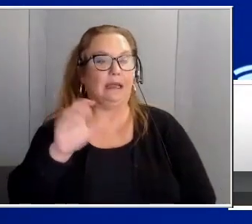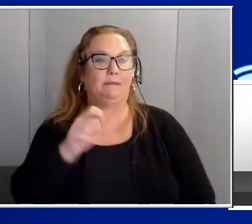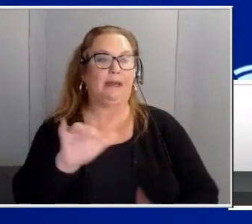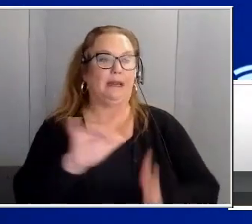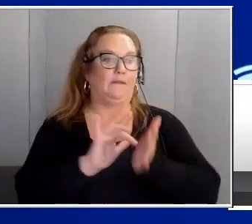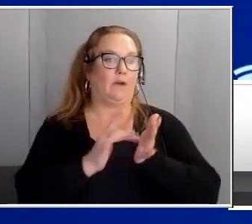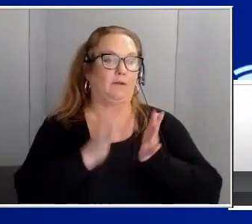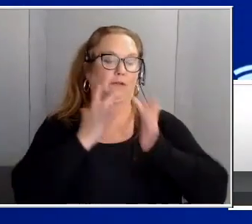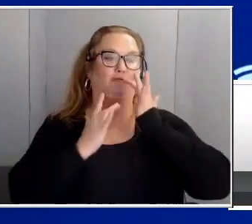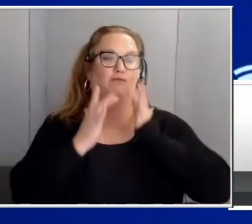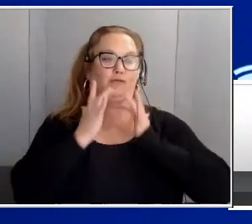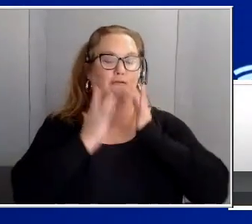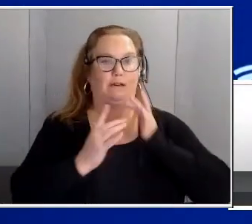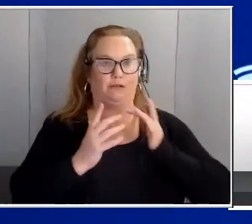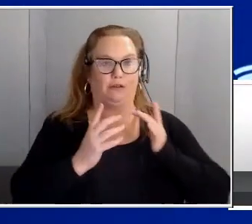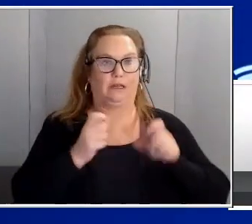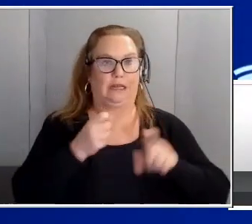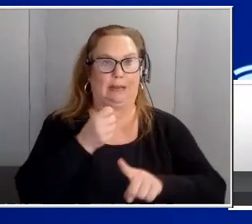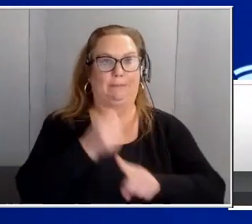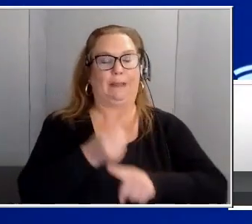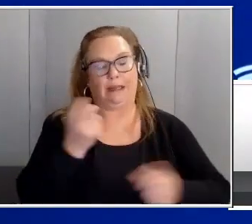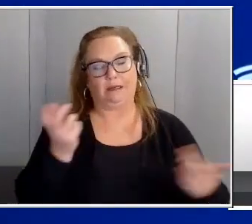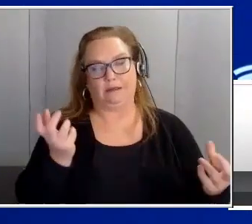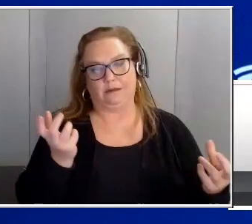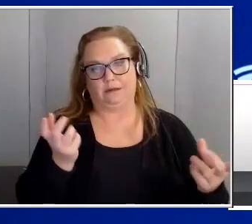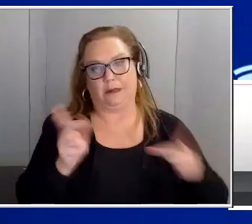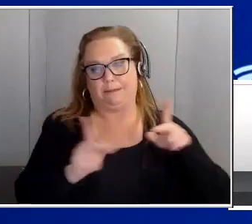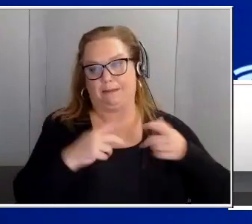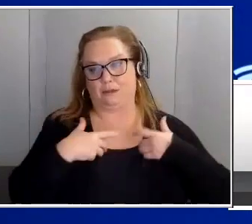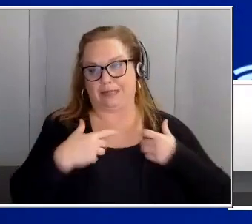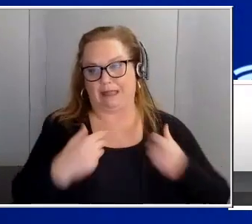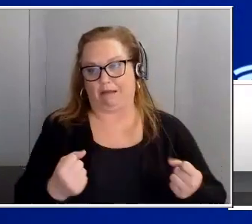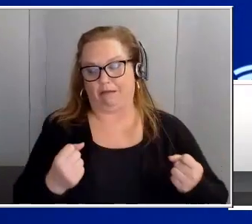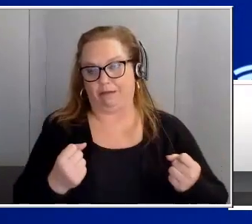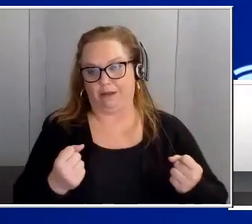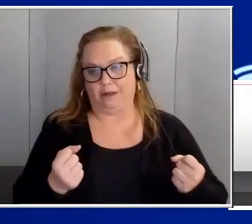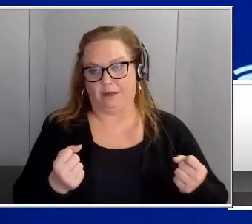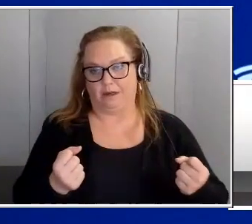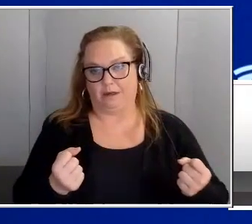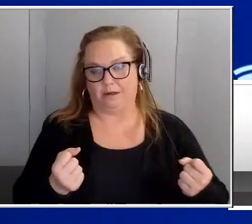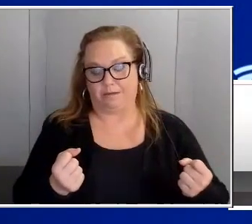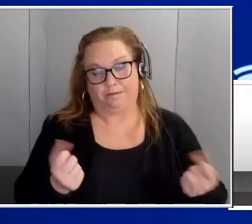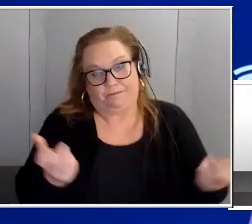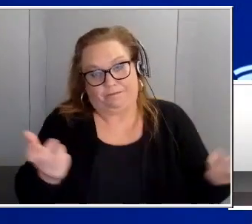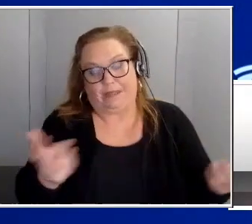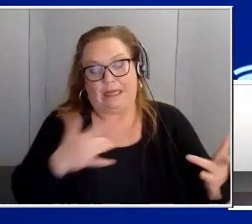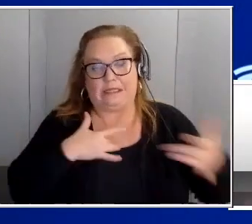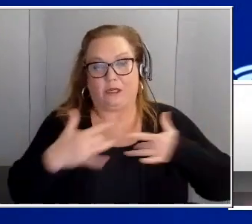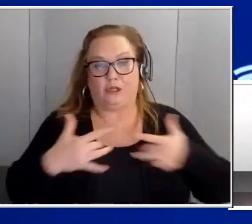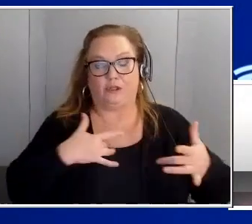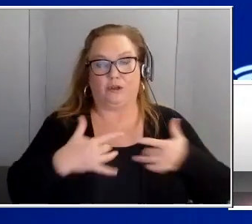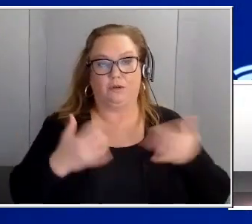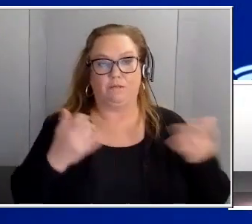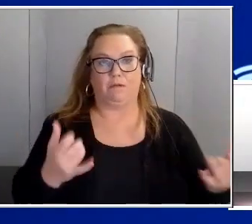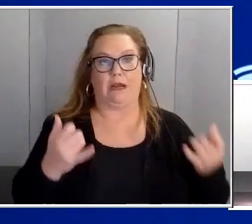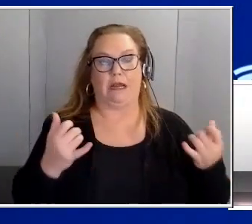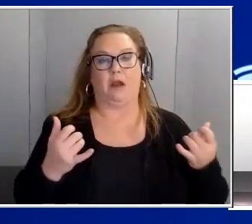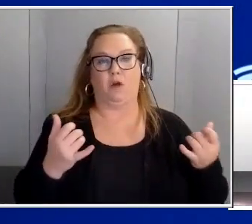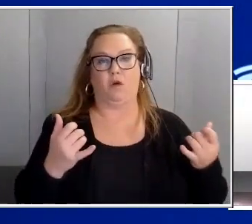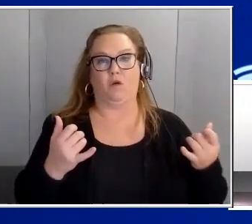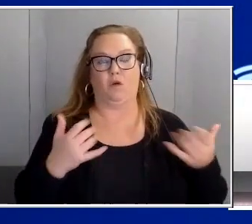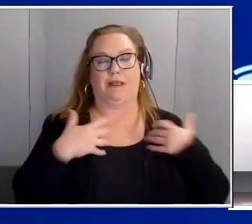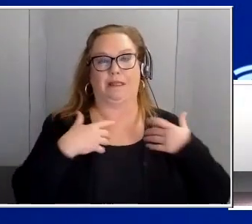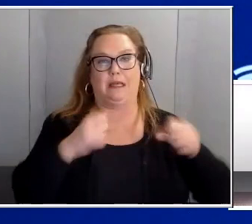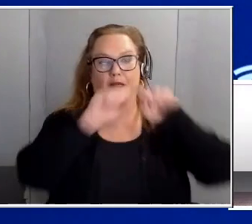shortage, it can impact people's health, and it is a concern. But right now in the health